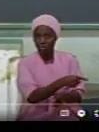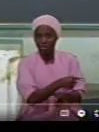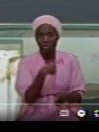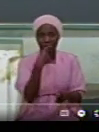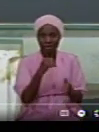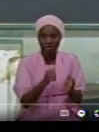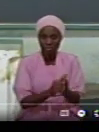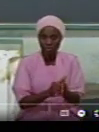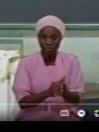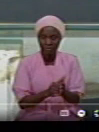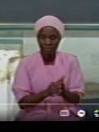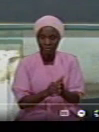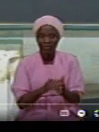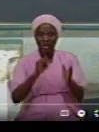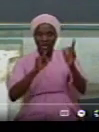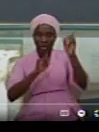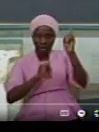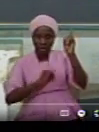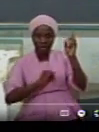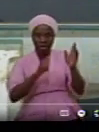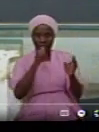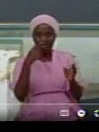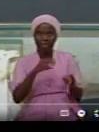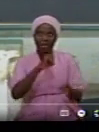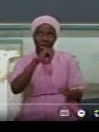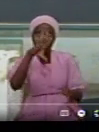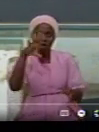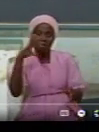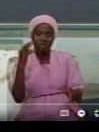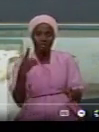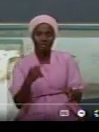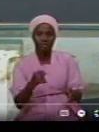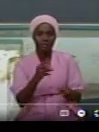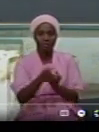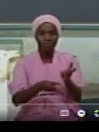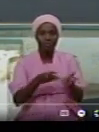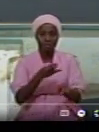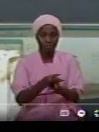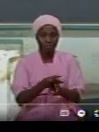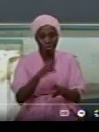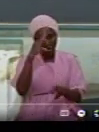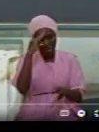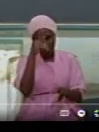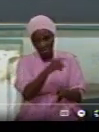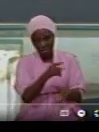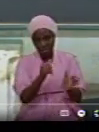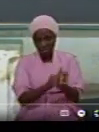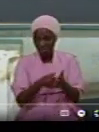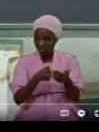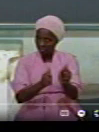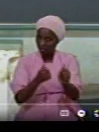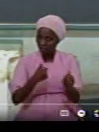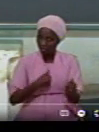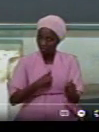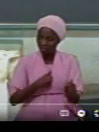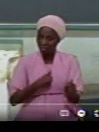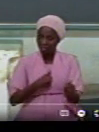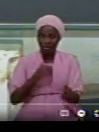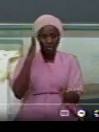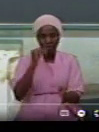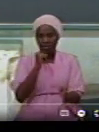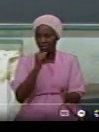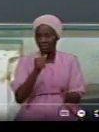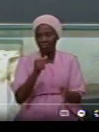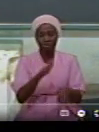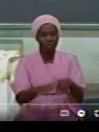saying, I am the light of the world. He that followeth me shall not walk